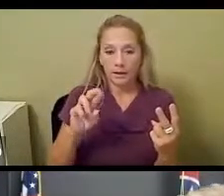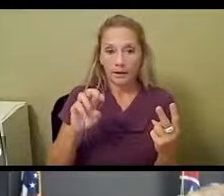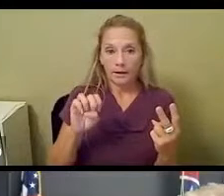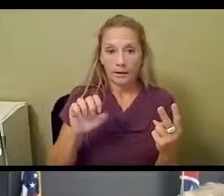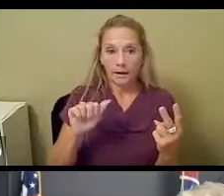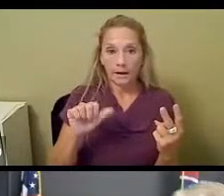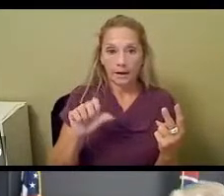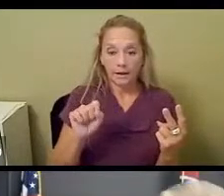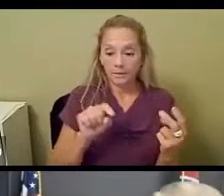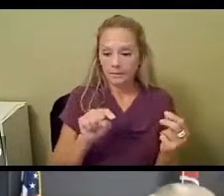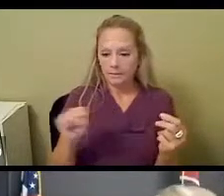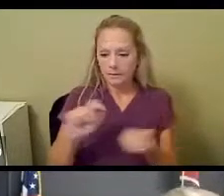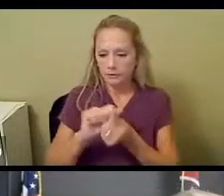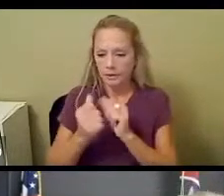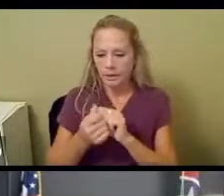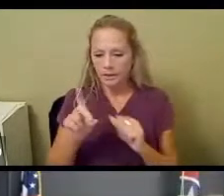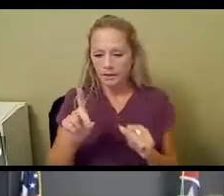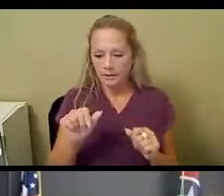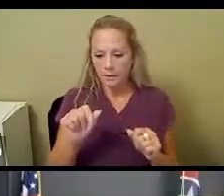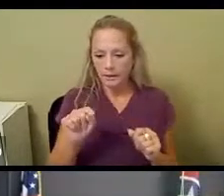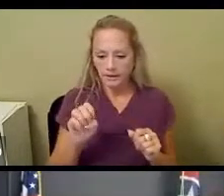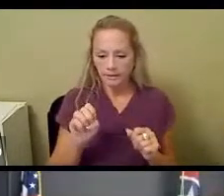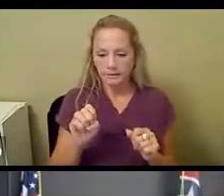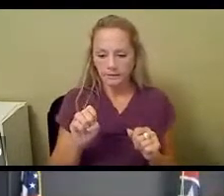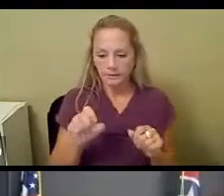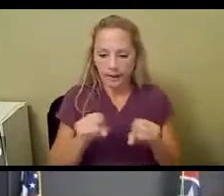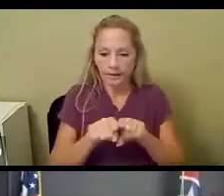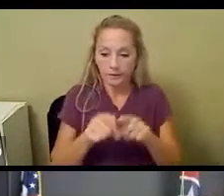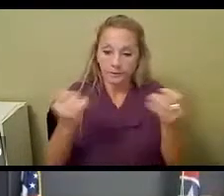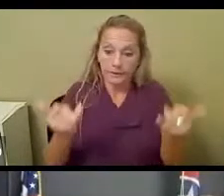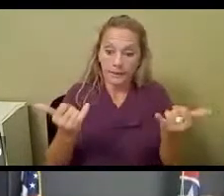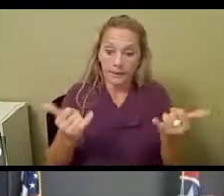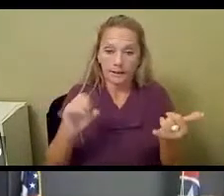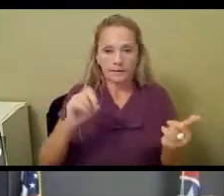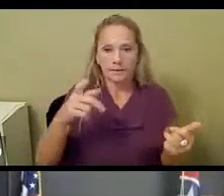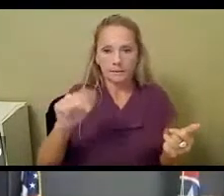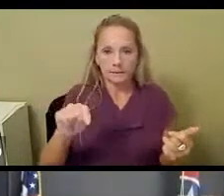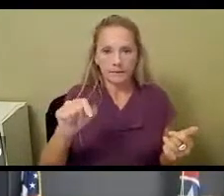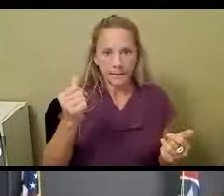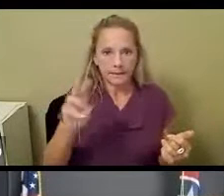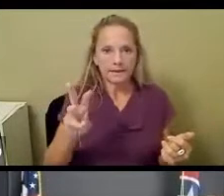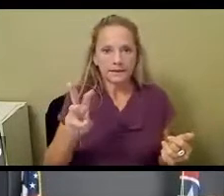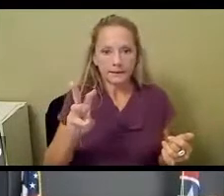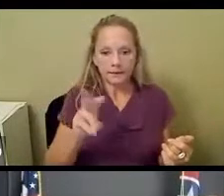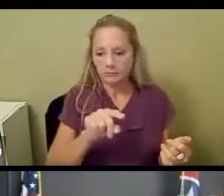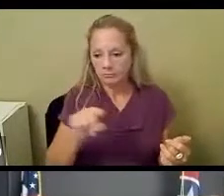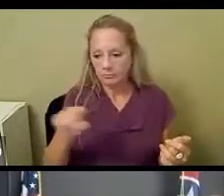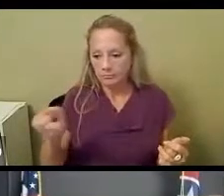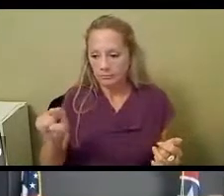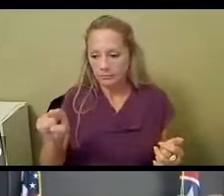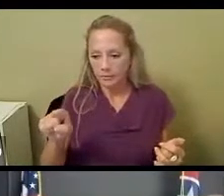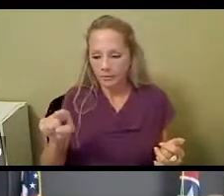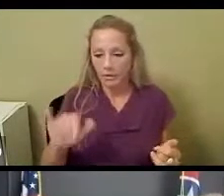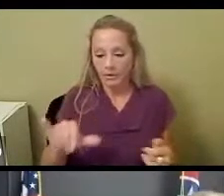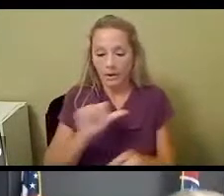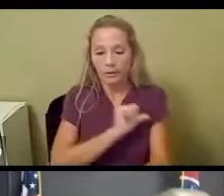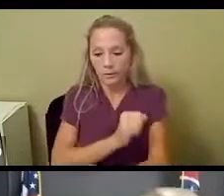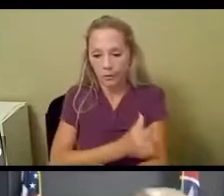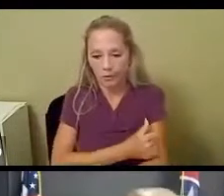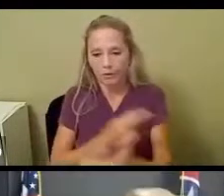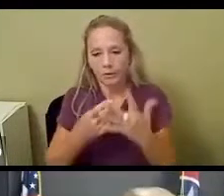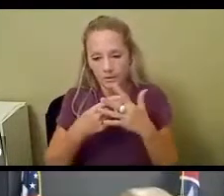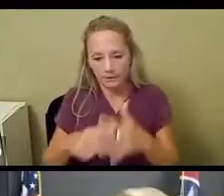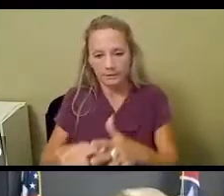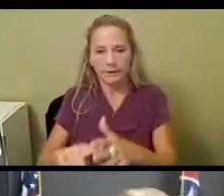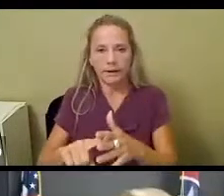again, changing the date to whereas as of today, September 16th, the foregoing authority remains in effect pursuant to executive